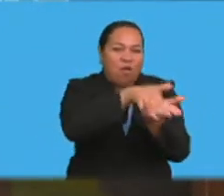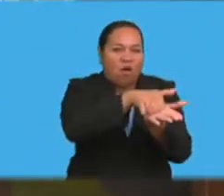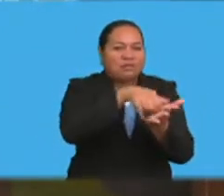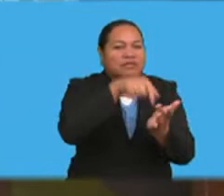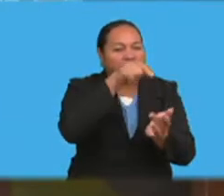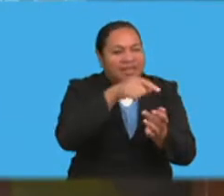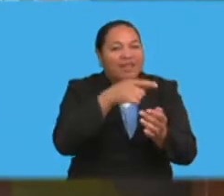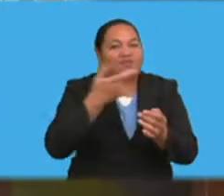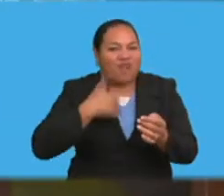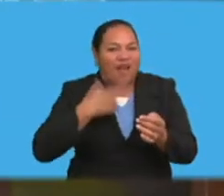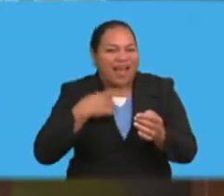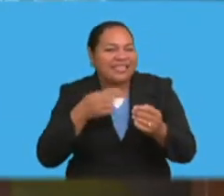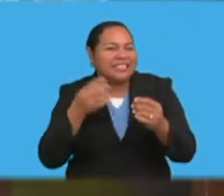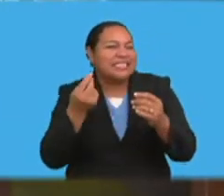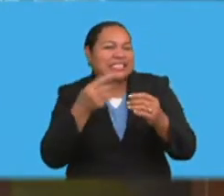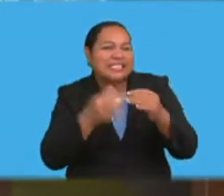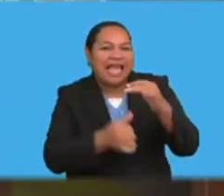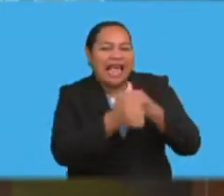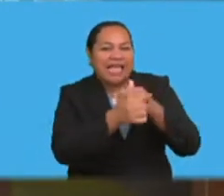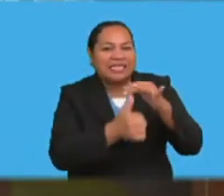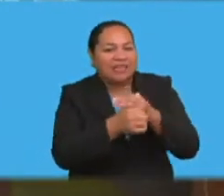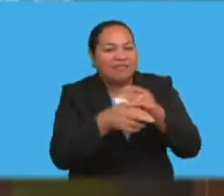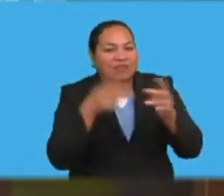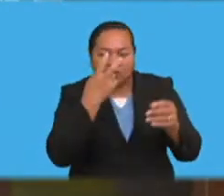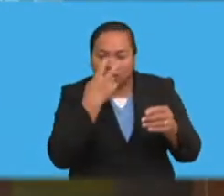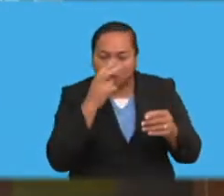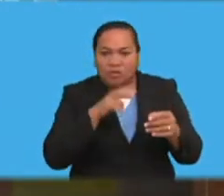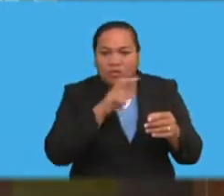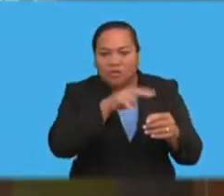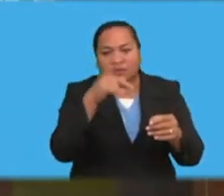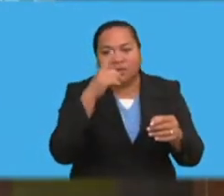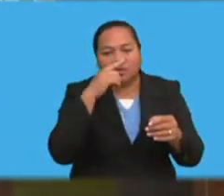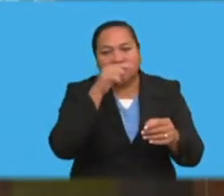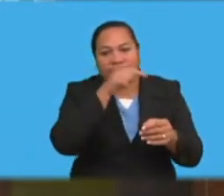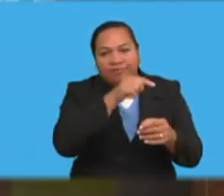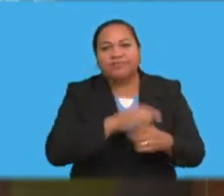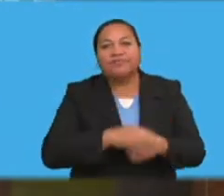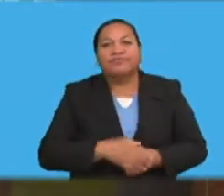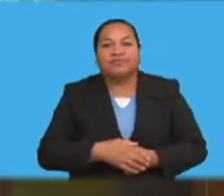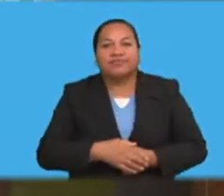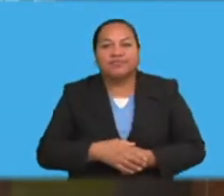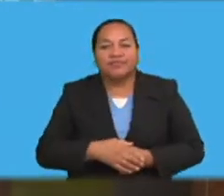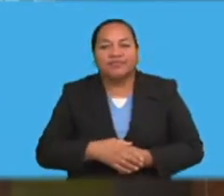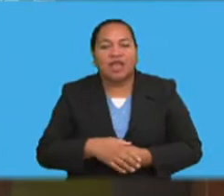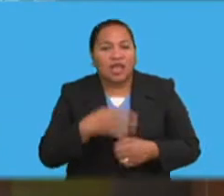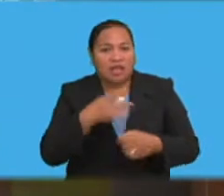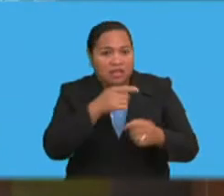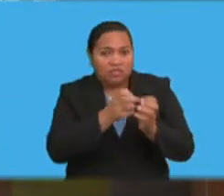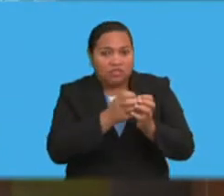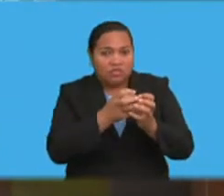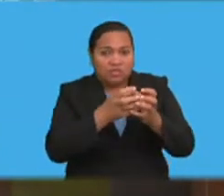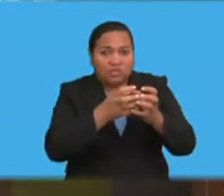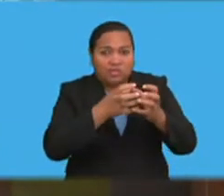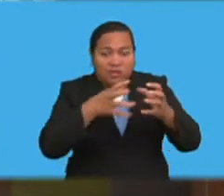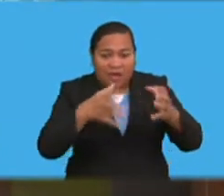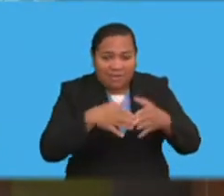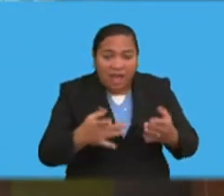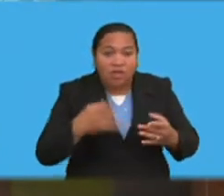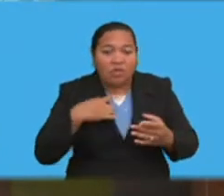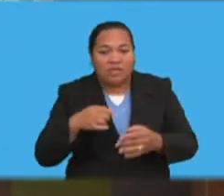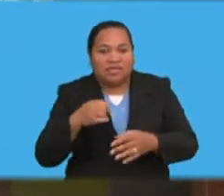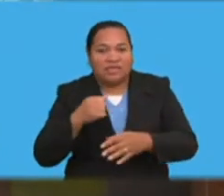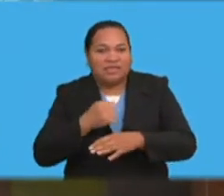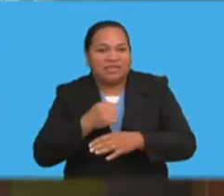tourist gateway and one of the two main ports of entry to Fiji. Madam Speaker, the growth of Nadi town as a tourism hub is supported by